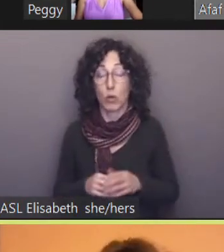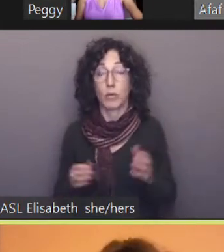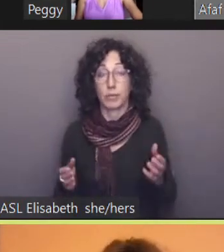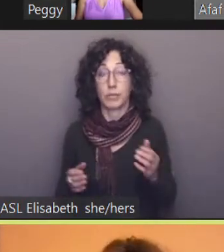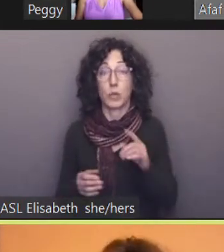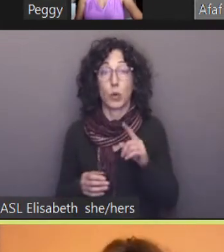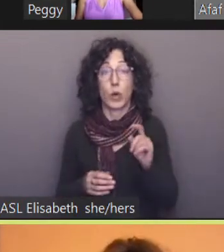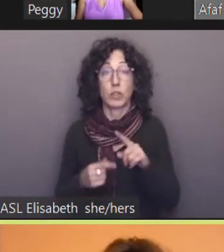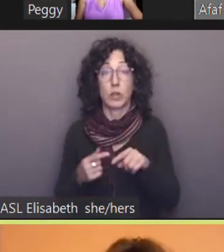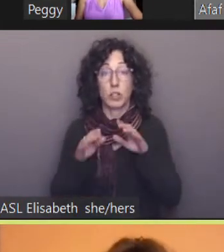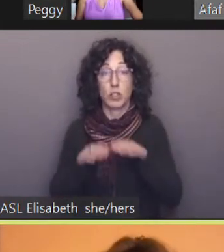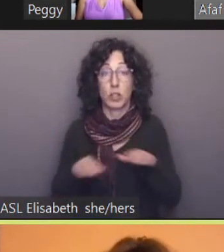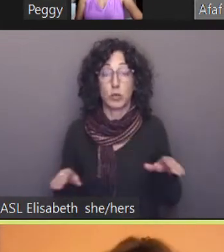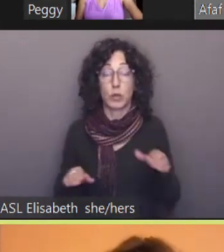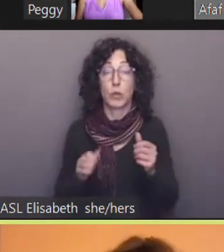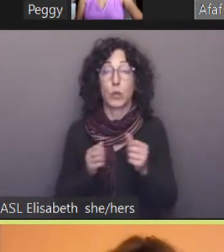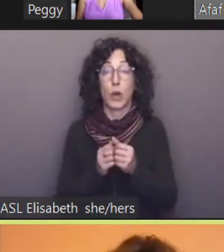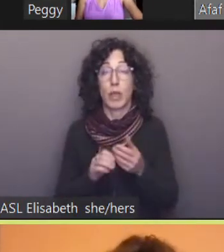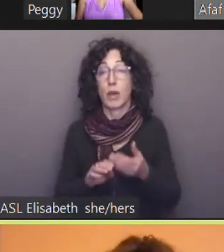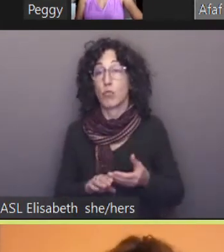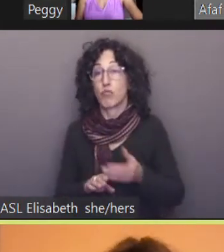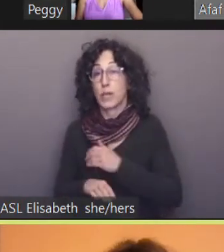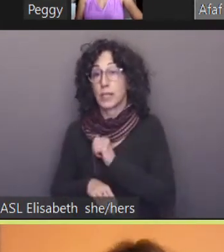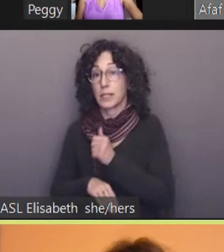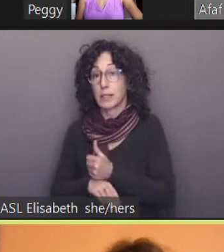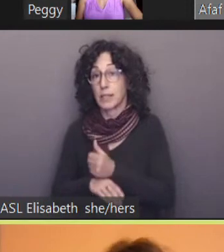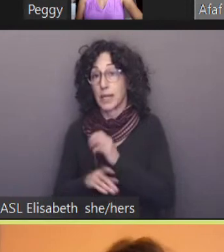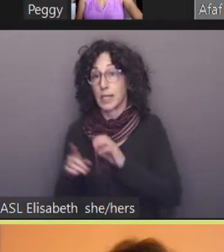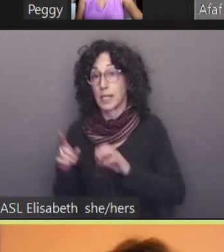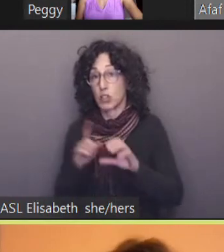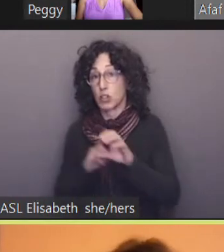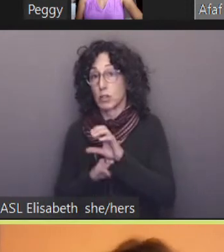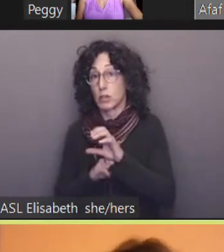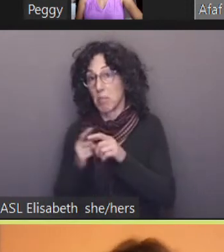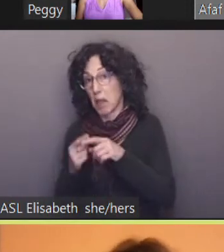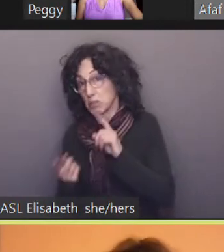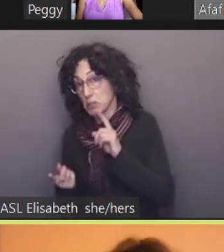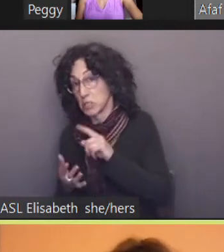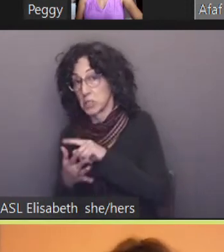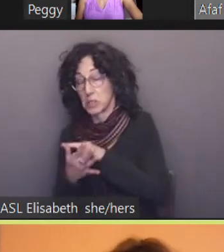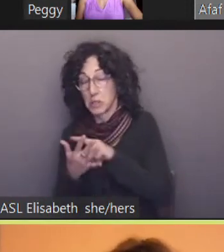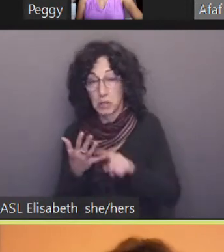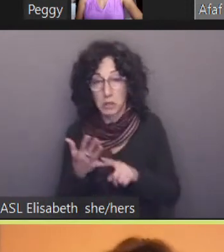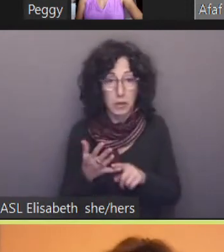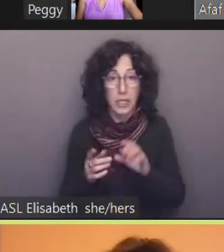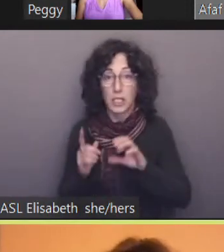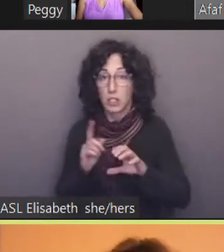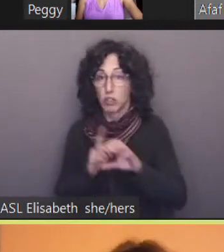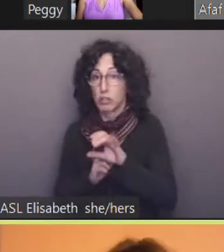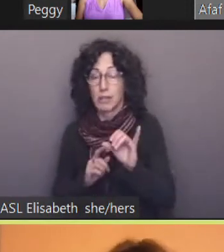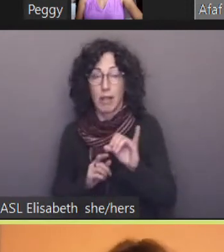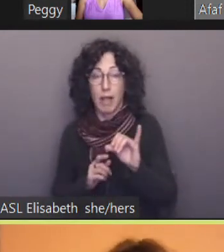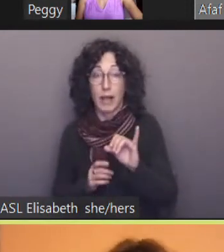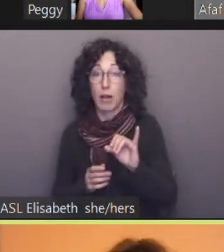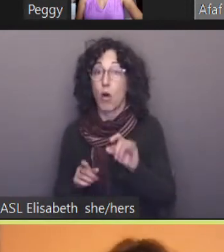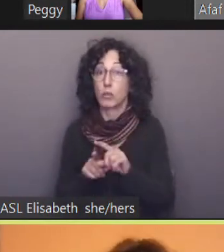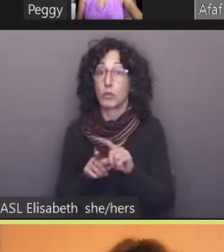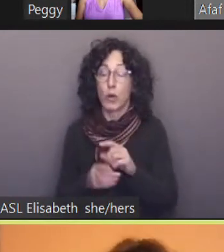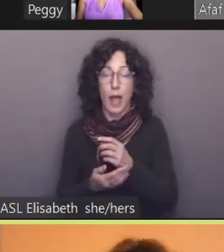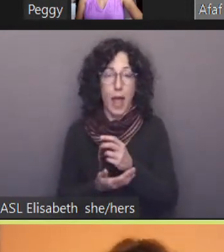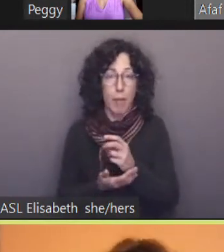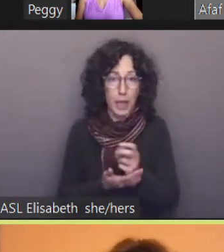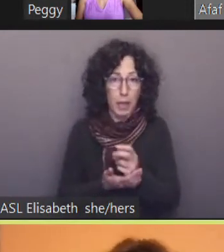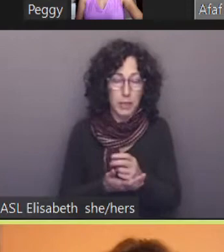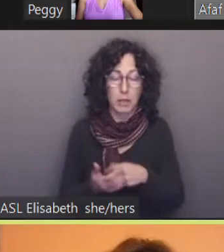conditions or allergies should receive the vaccine. Conditions noted include epilepsy and